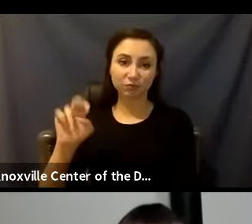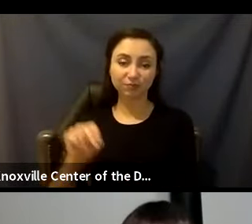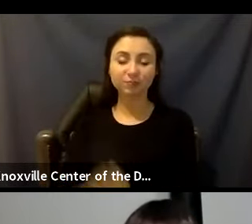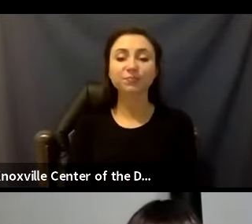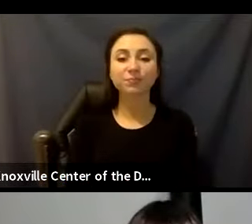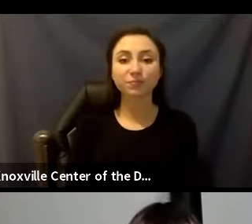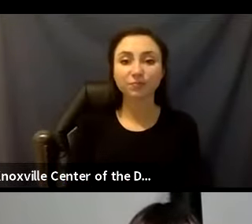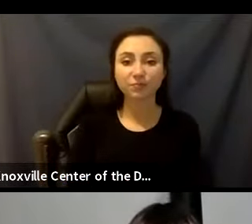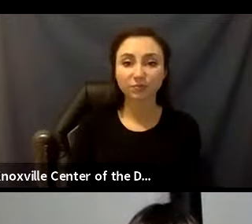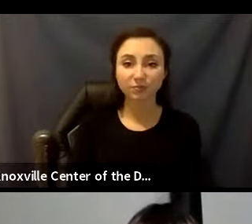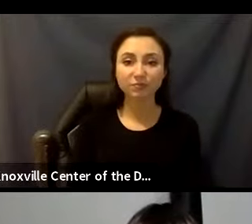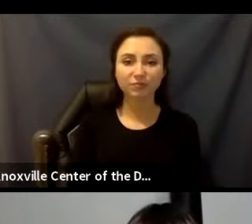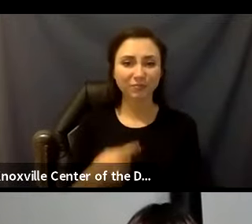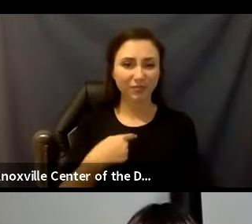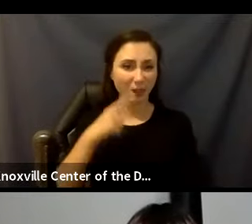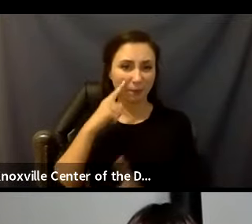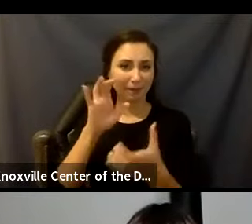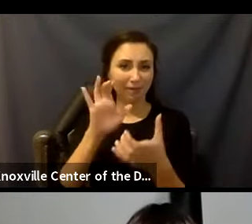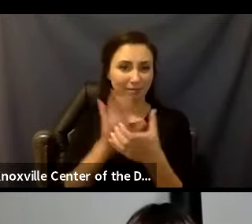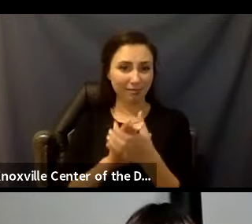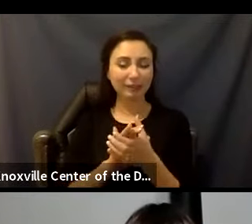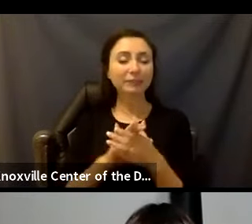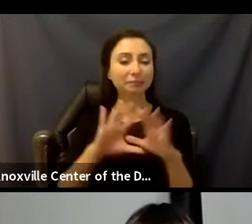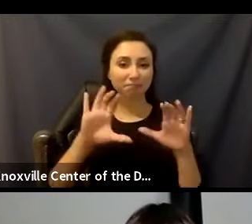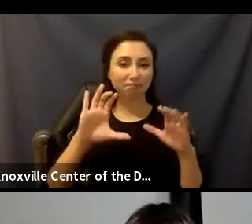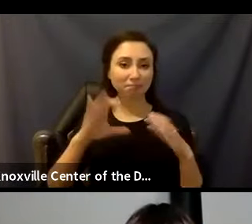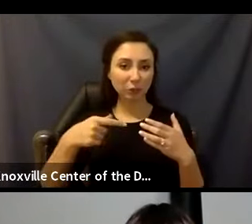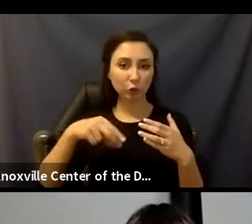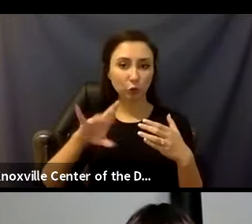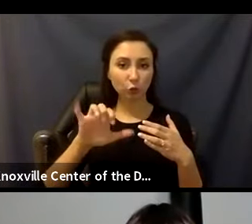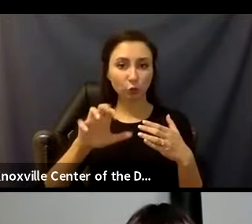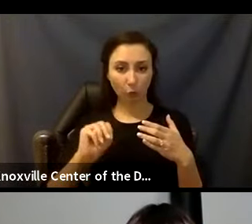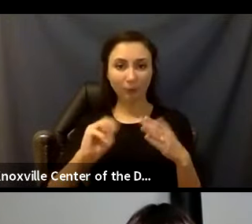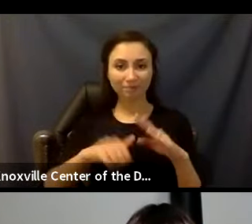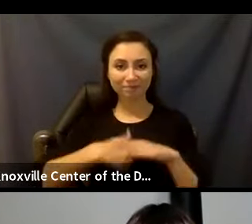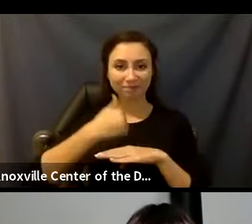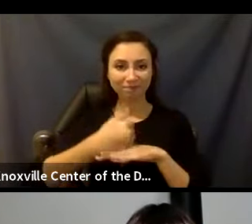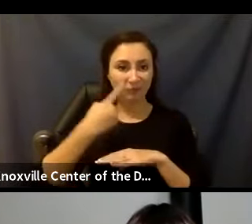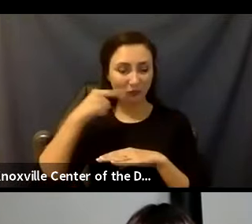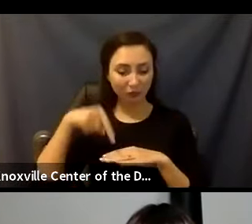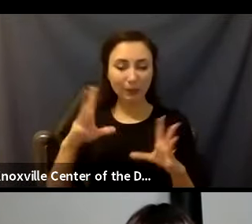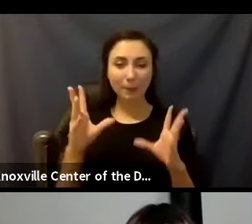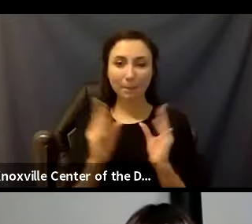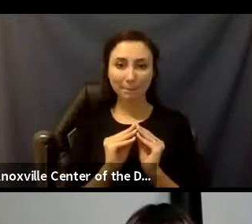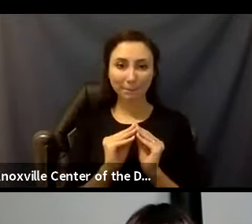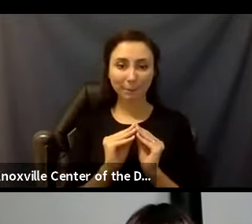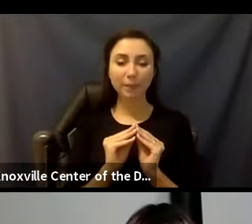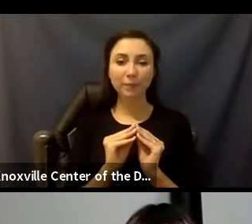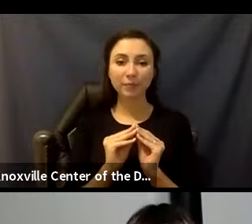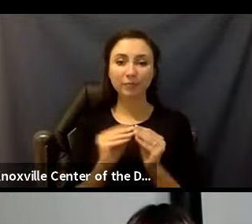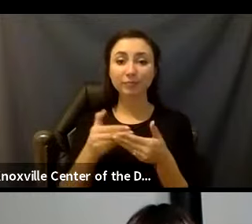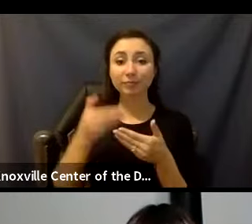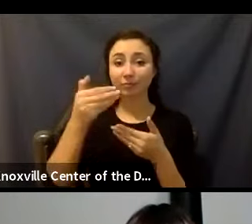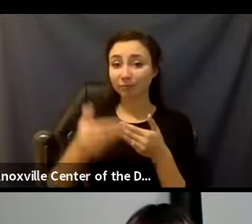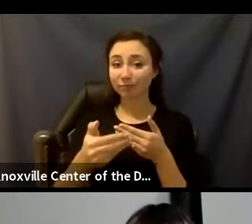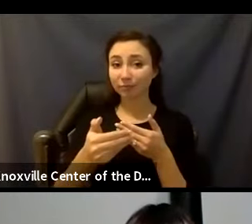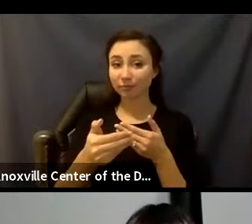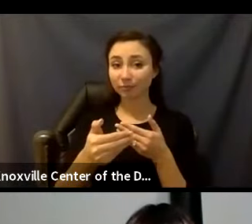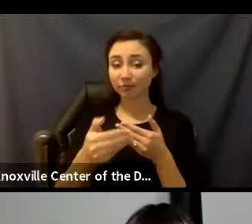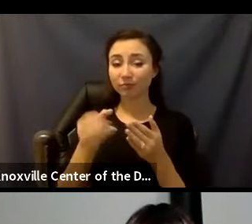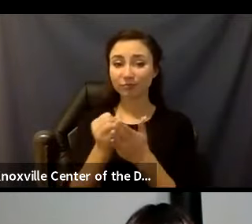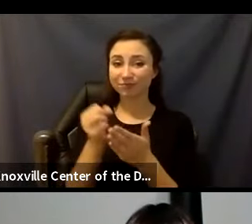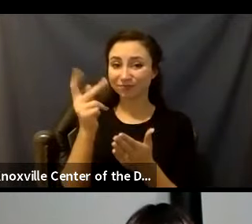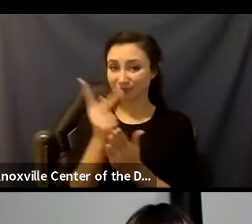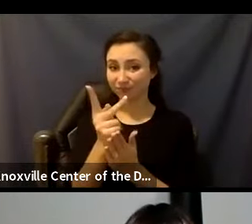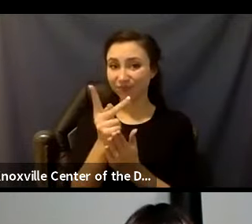I believe that constitutes a quorum, so we have established a quorum for the meeting. The next item of business is approval